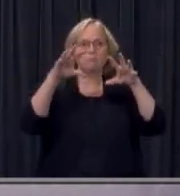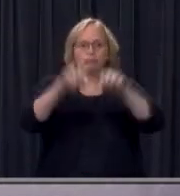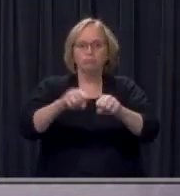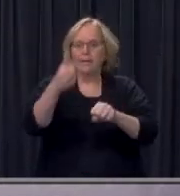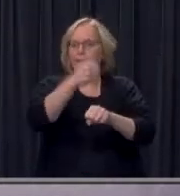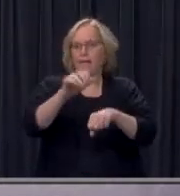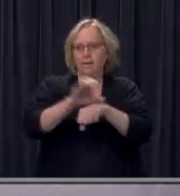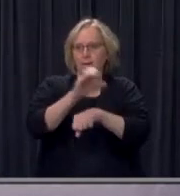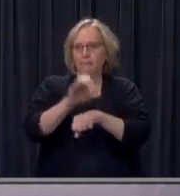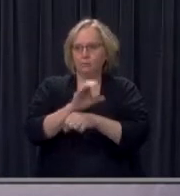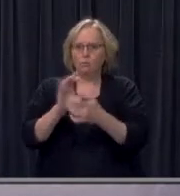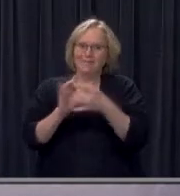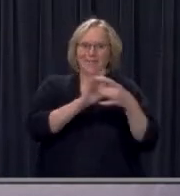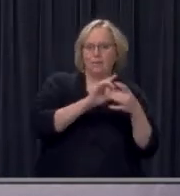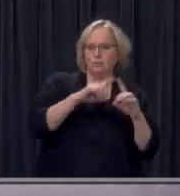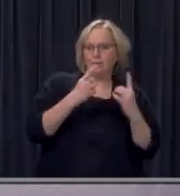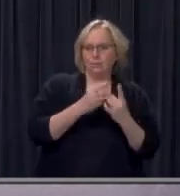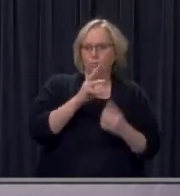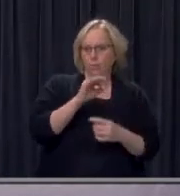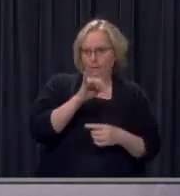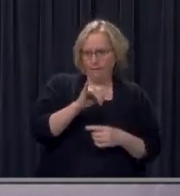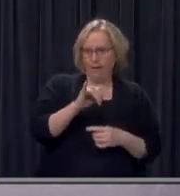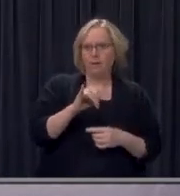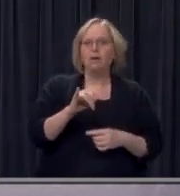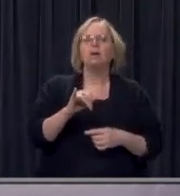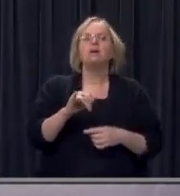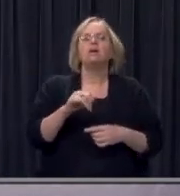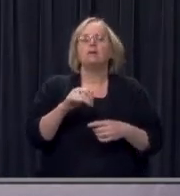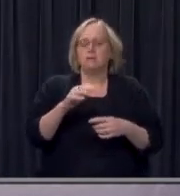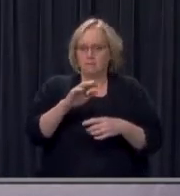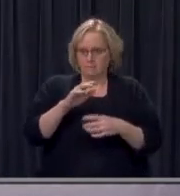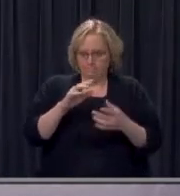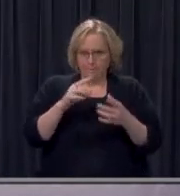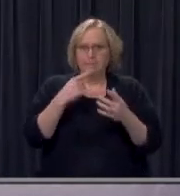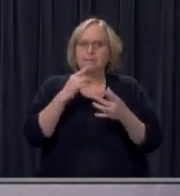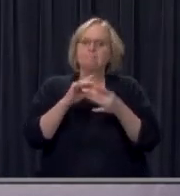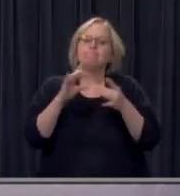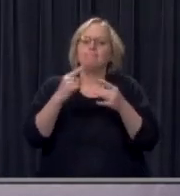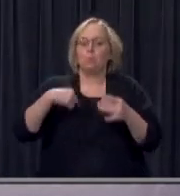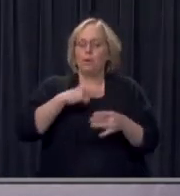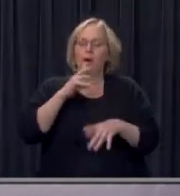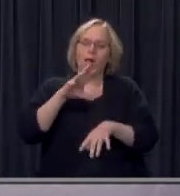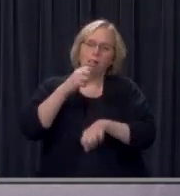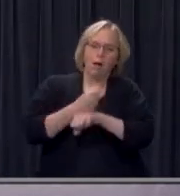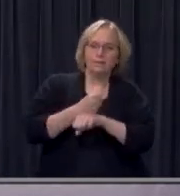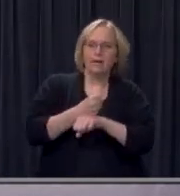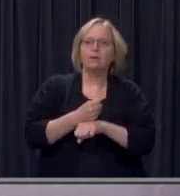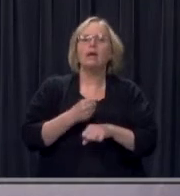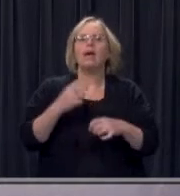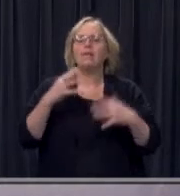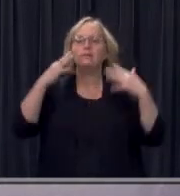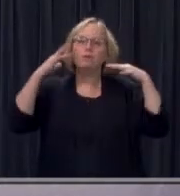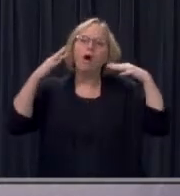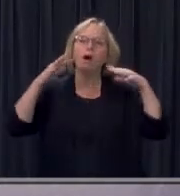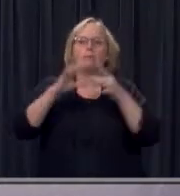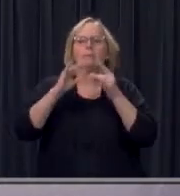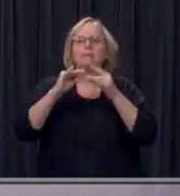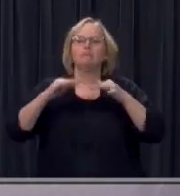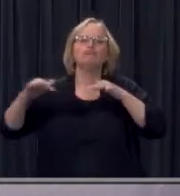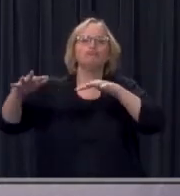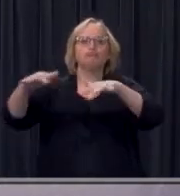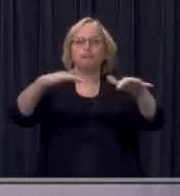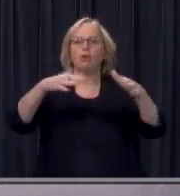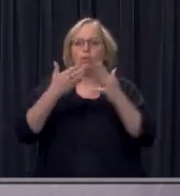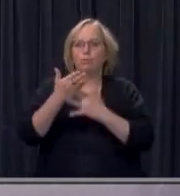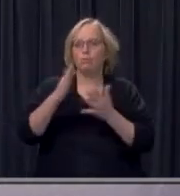that's connected to the district Wi-Fi. It states we're in a lockdown, and there's also an audible message that gets played over the intercom. What that does is it